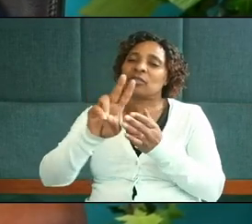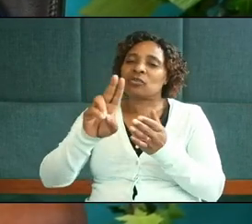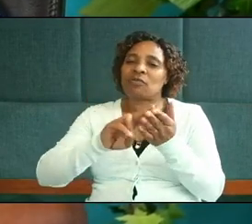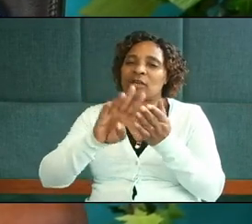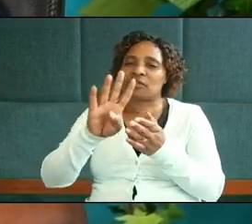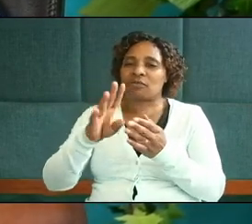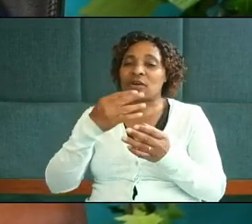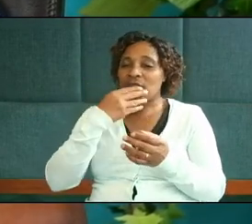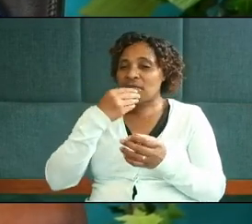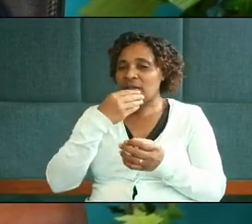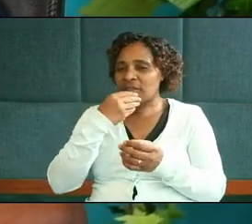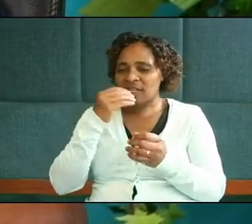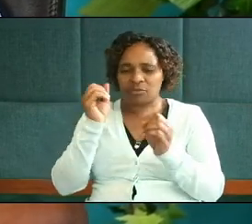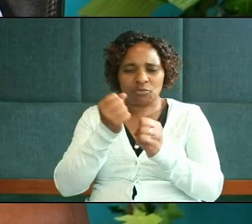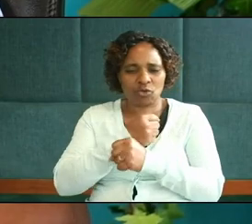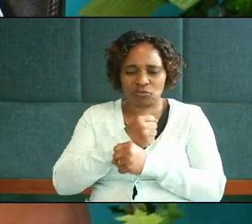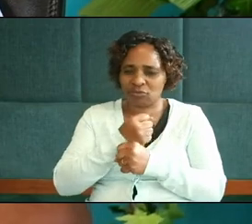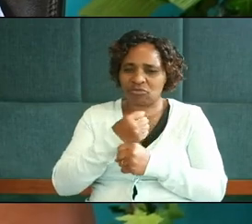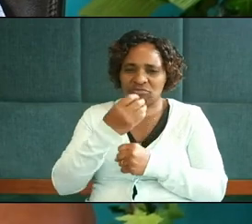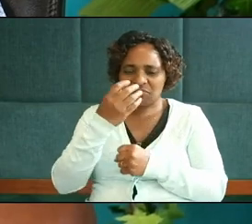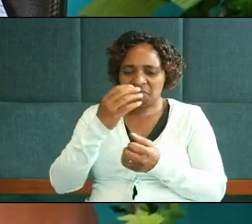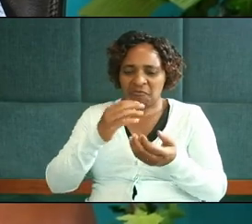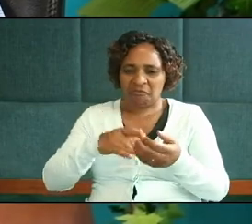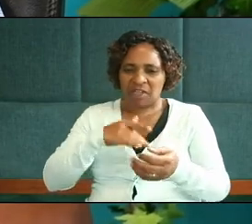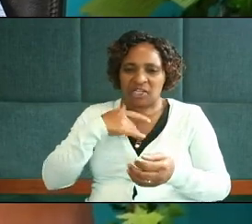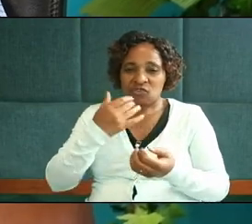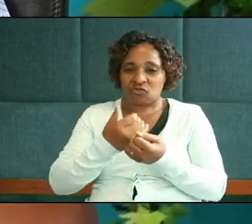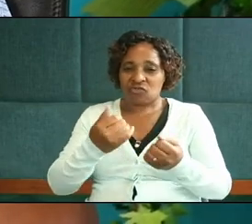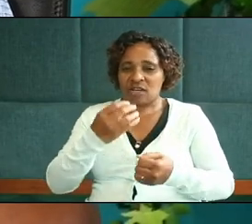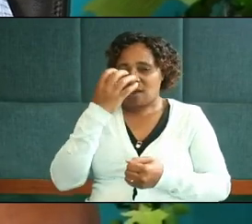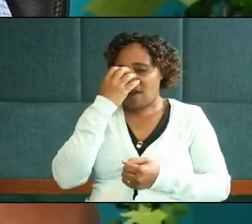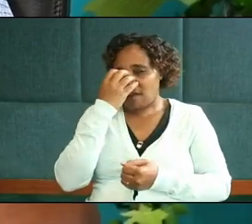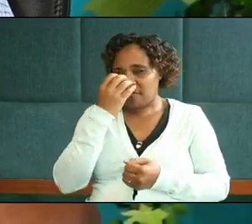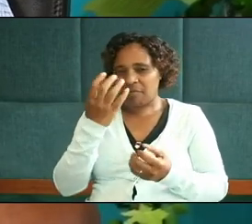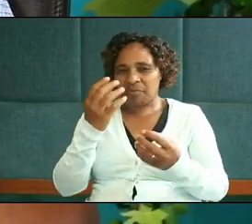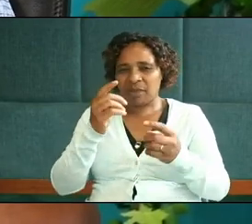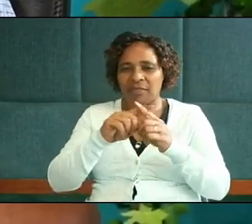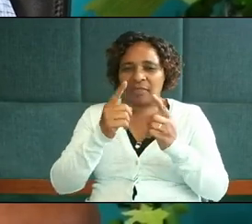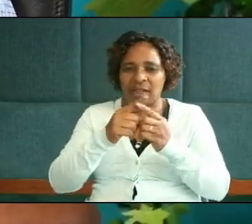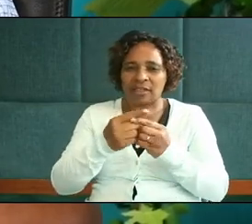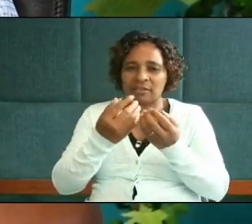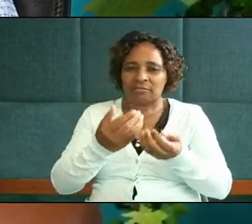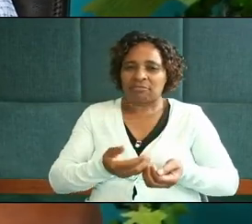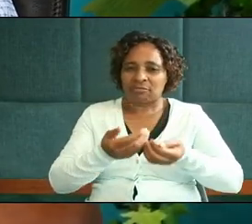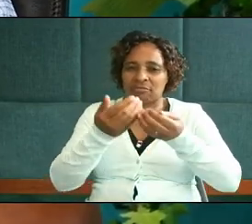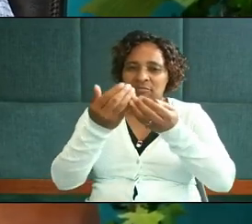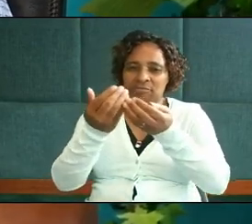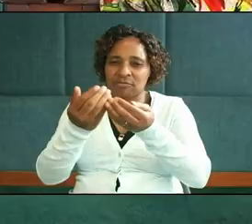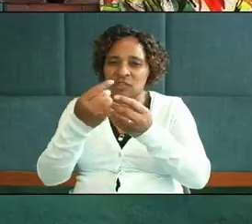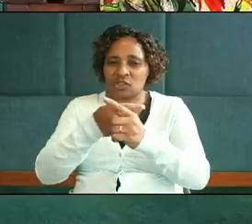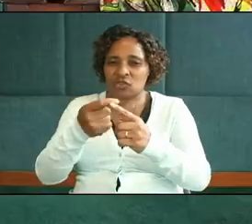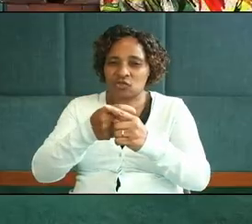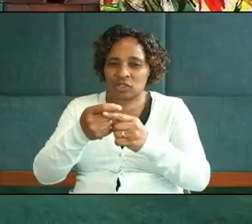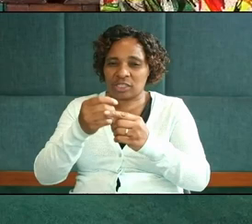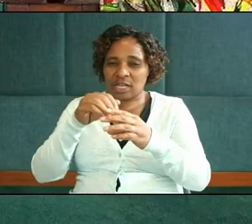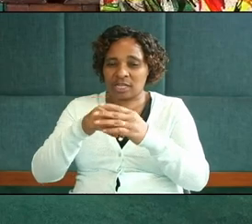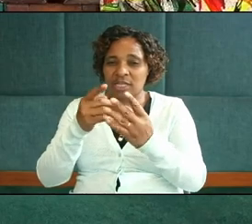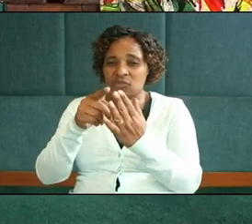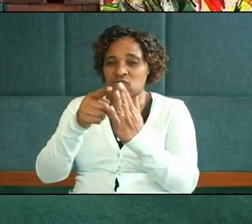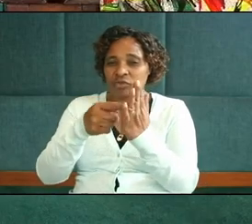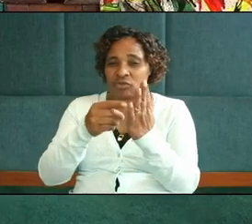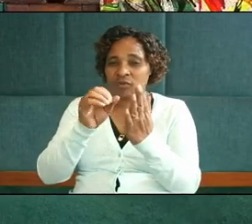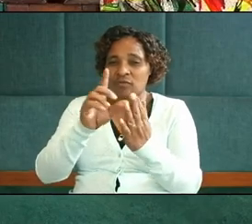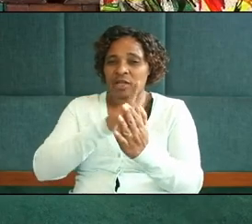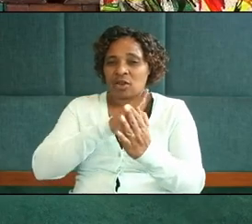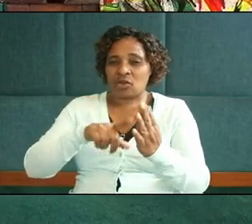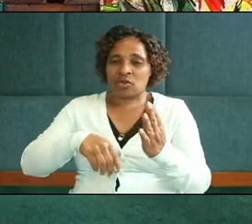"Fathers, do not exasperate your children. Instead, bring them up in the training and instruction of the Lord." Amen. Thank you so much. And this